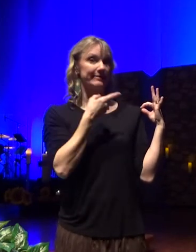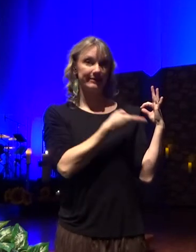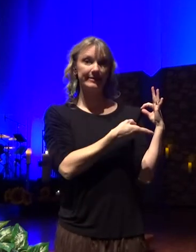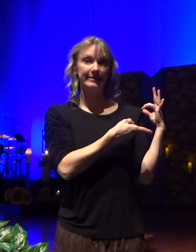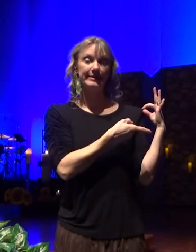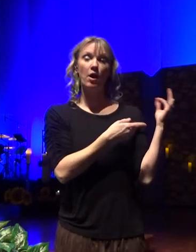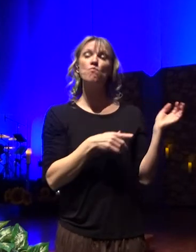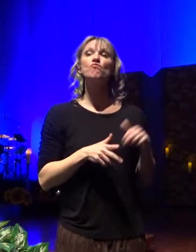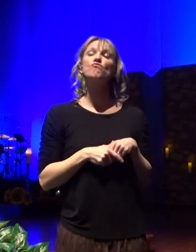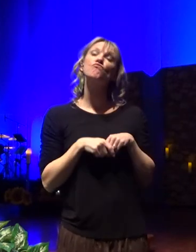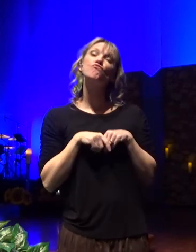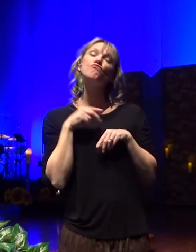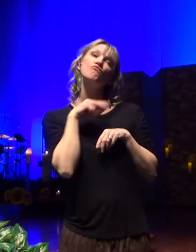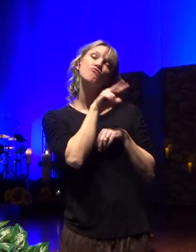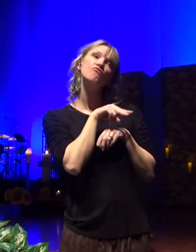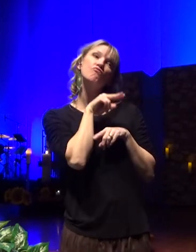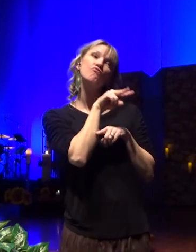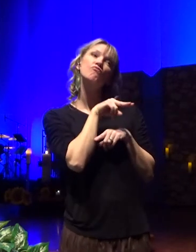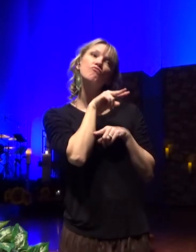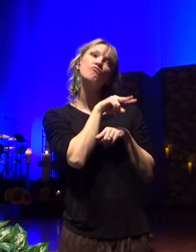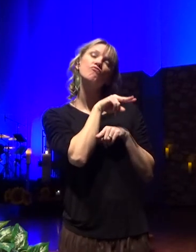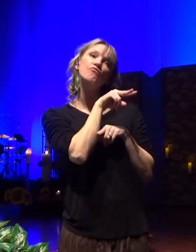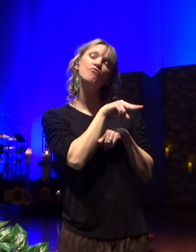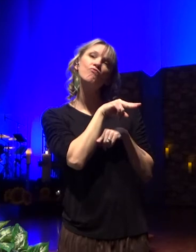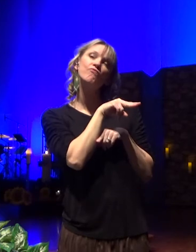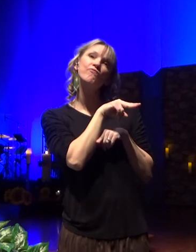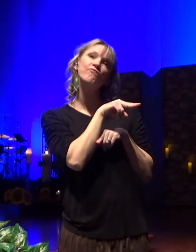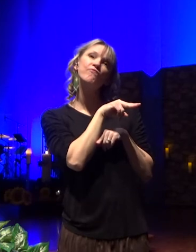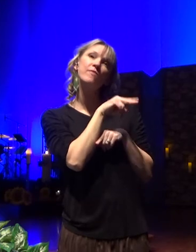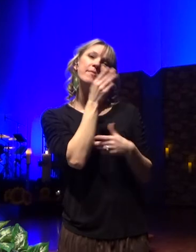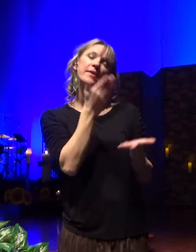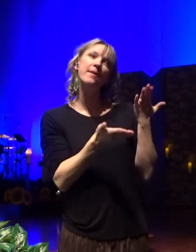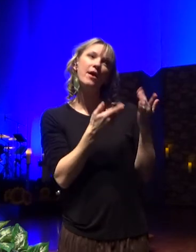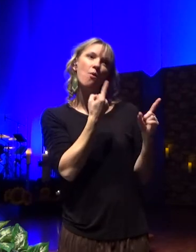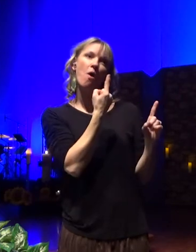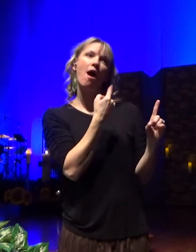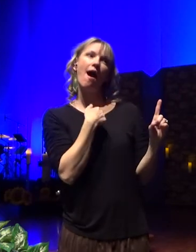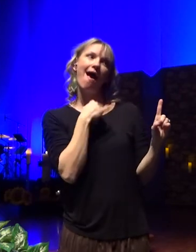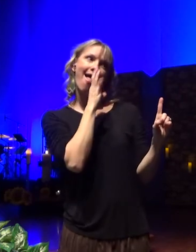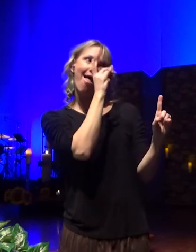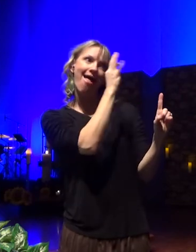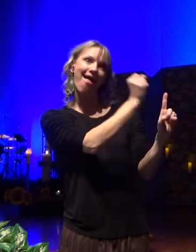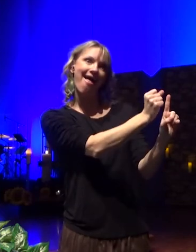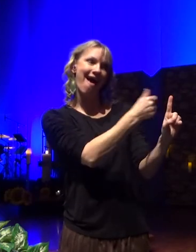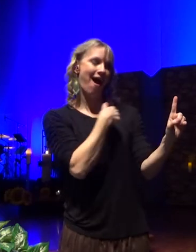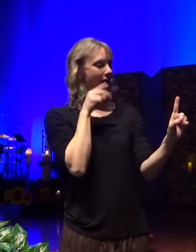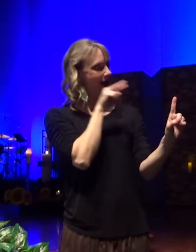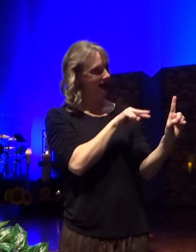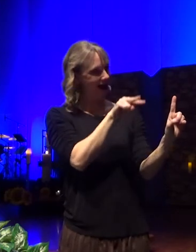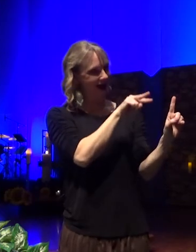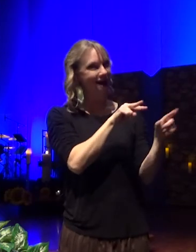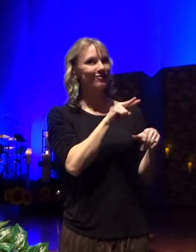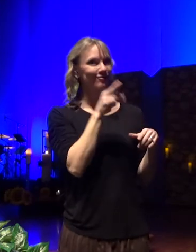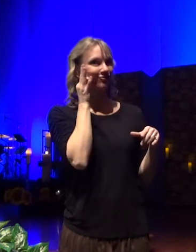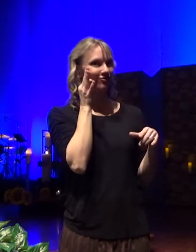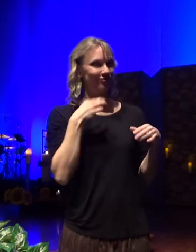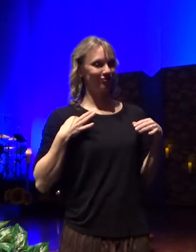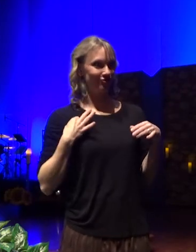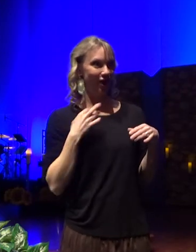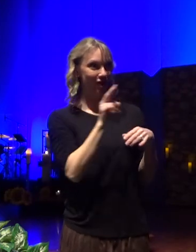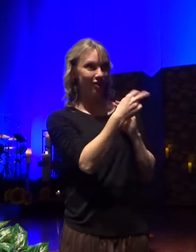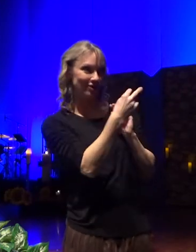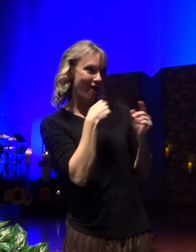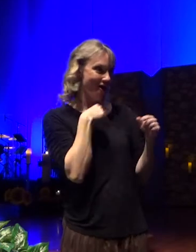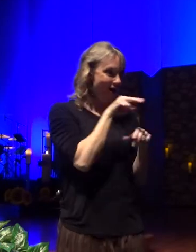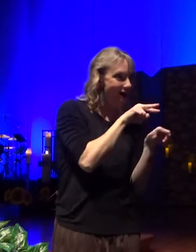section. And I stare at those shirts. And perhaps one catches my eye and I look at it. And the shirt looks